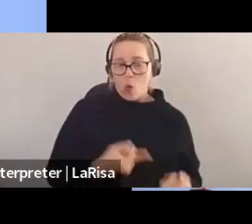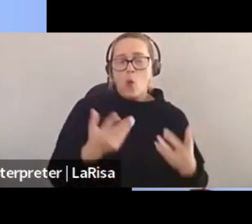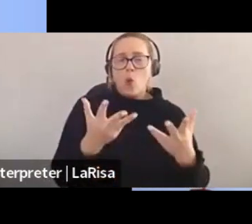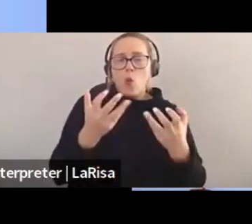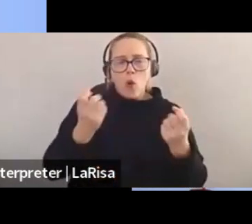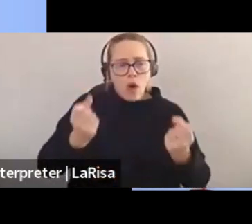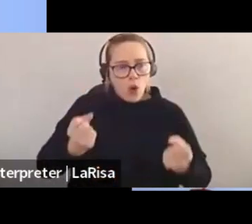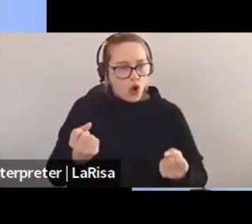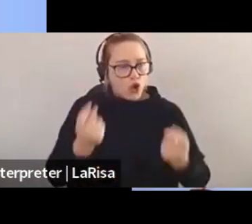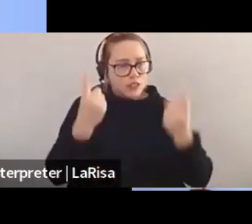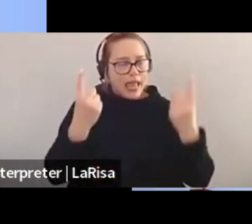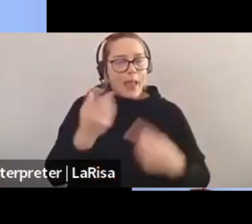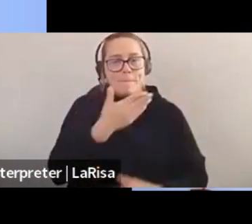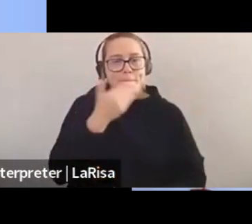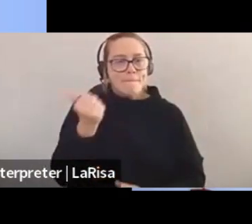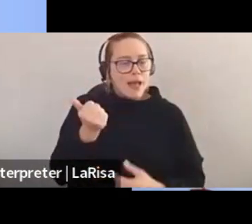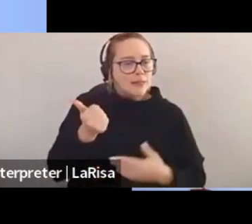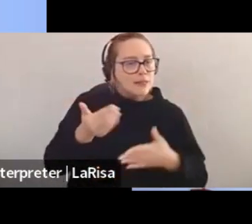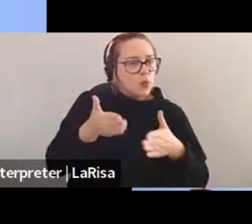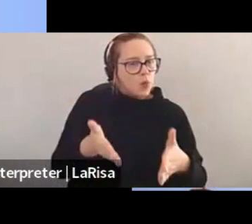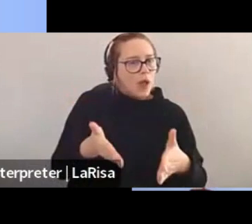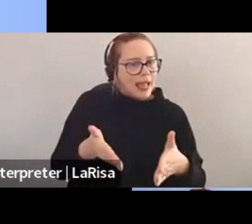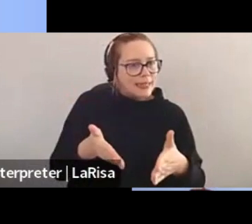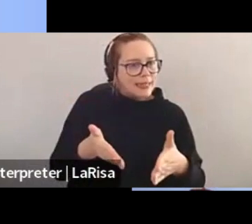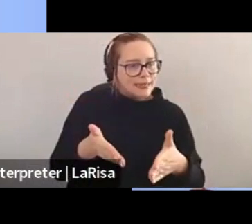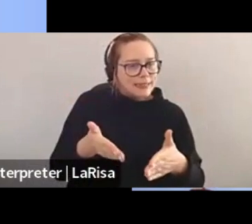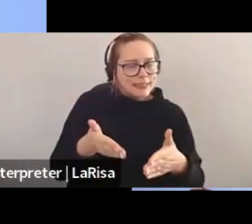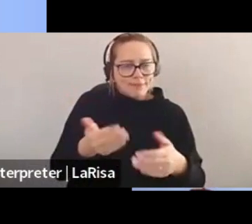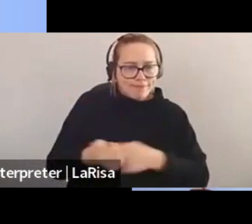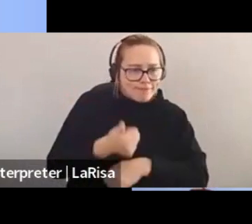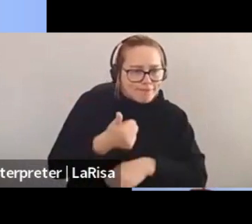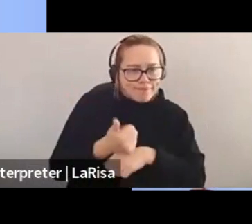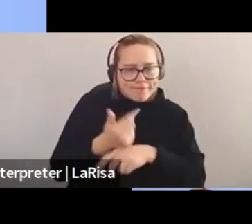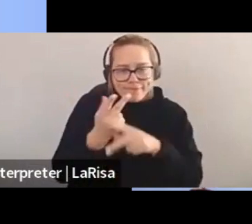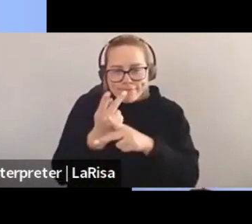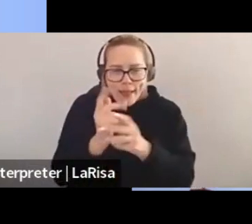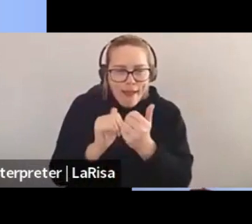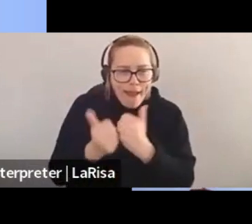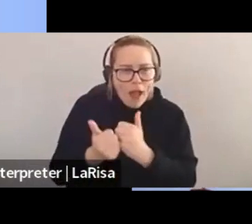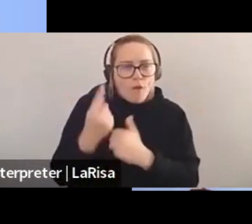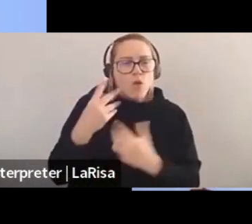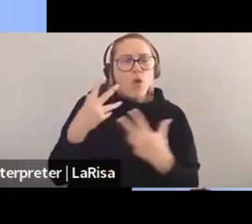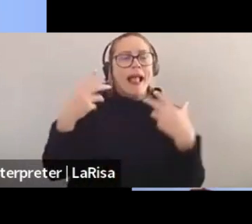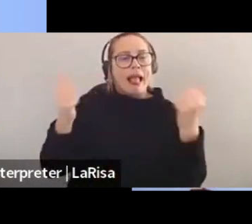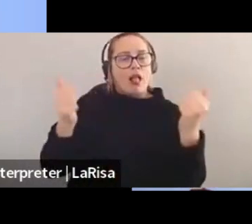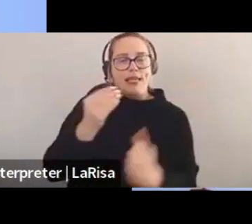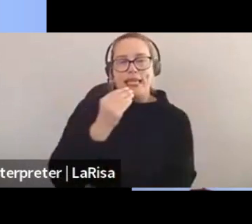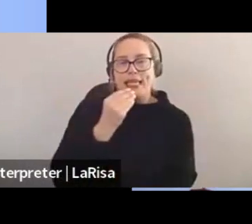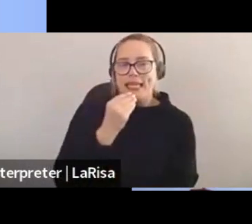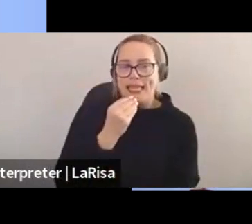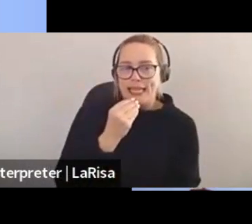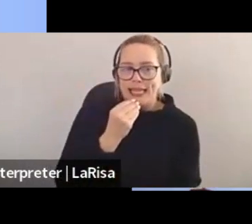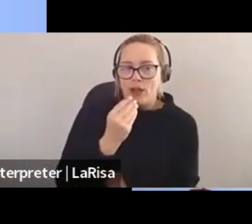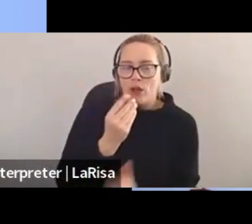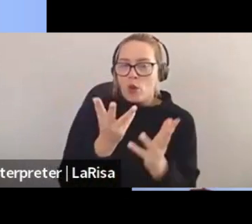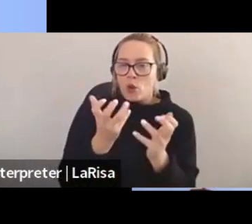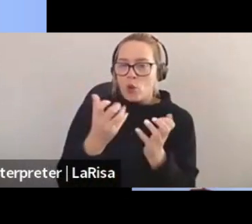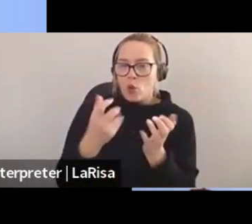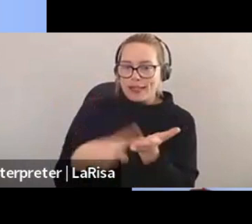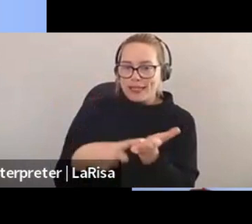So really our objectives for today are to understand best practices for healthy